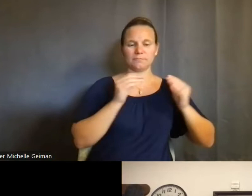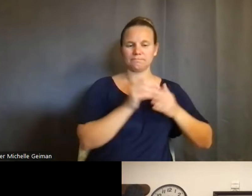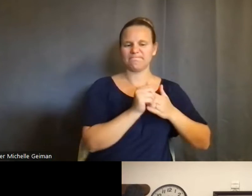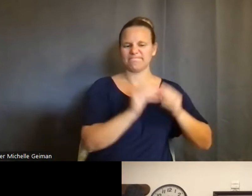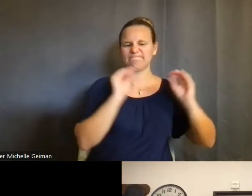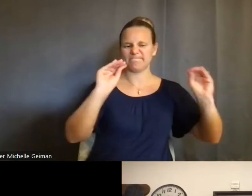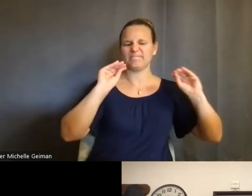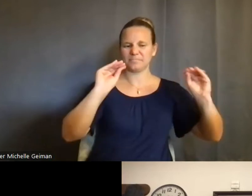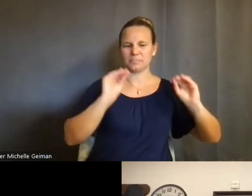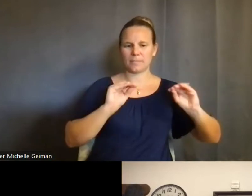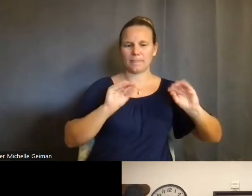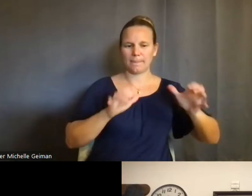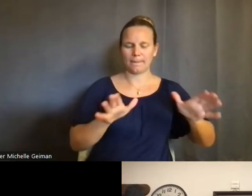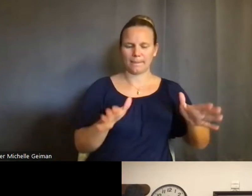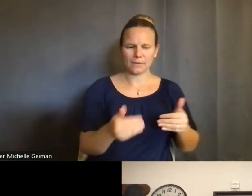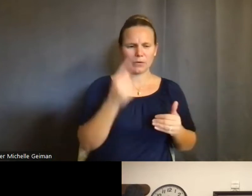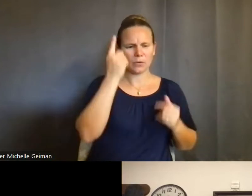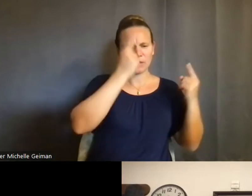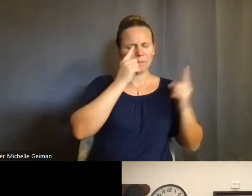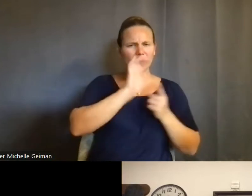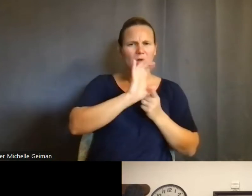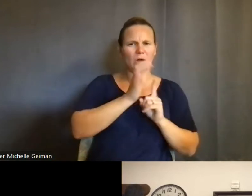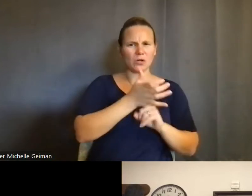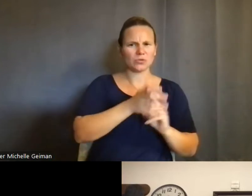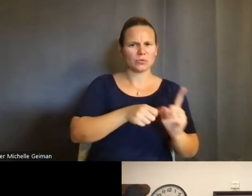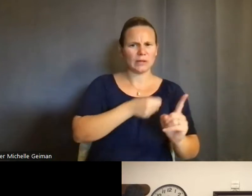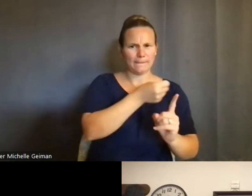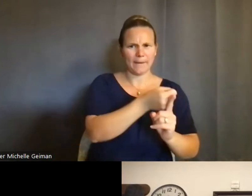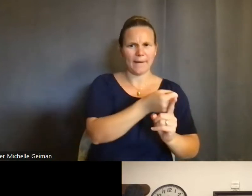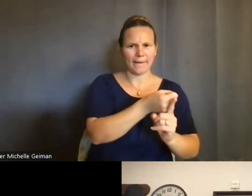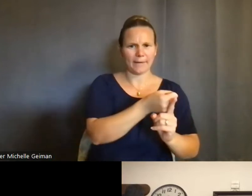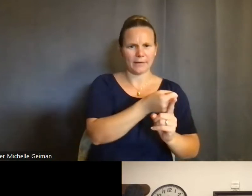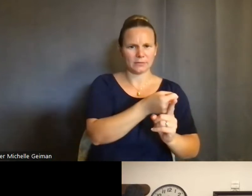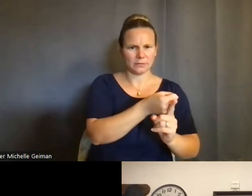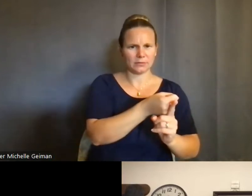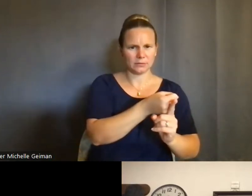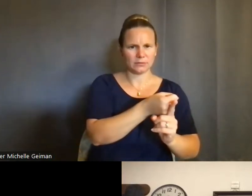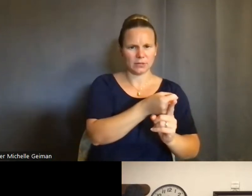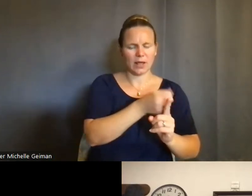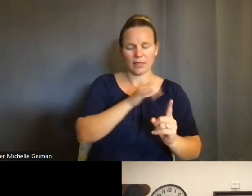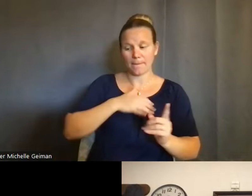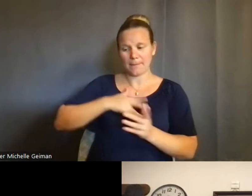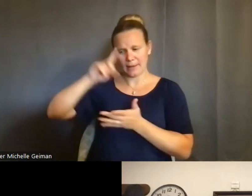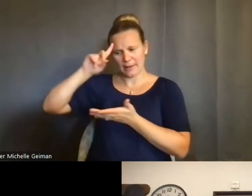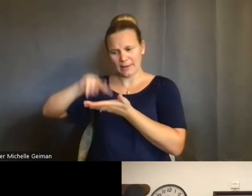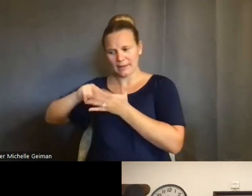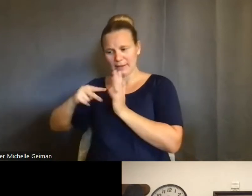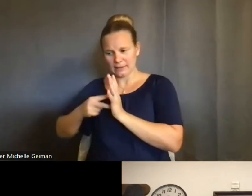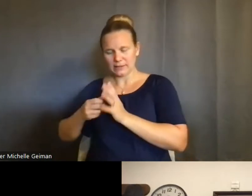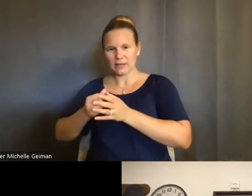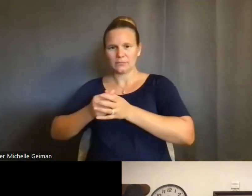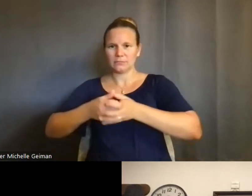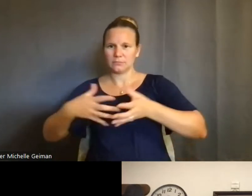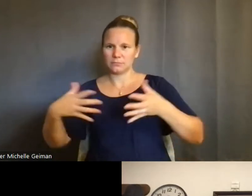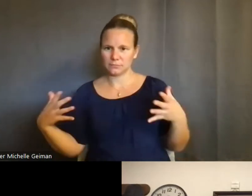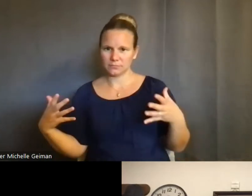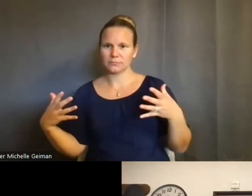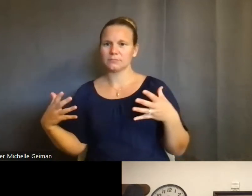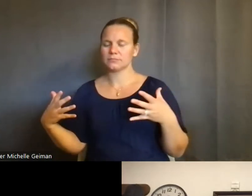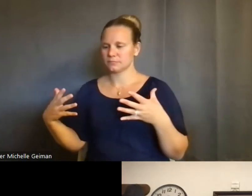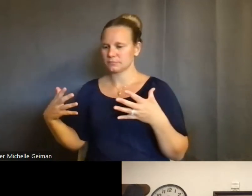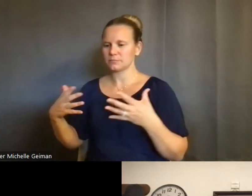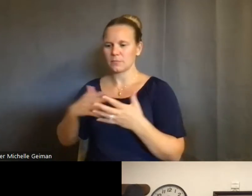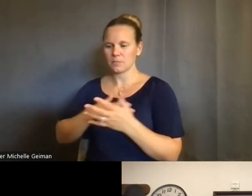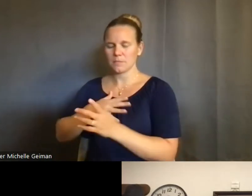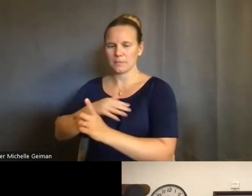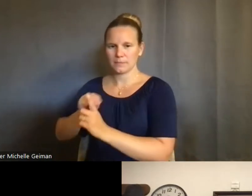can have on that space. And it became an intent for me to expand that philosophy, not just in my self-contained classroom of fourth graders or sixth